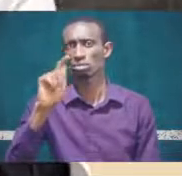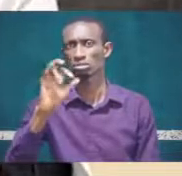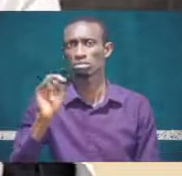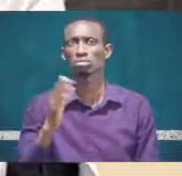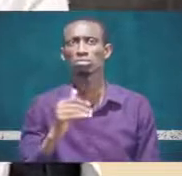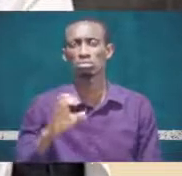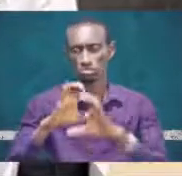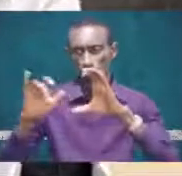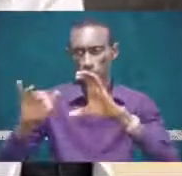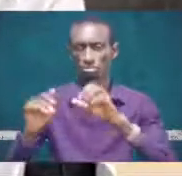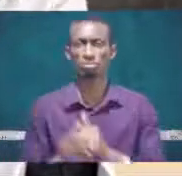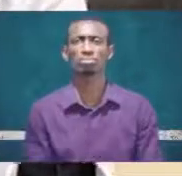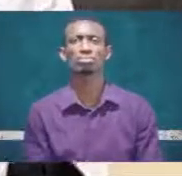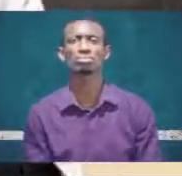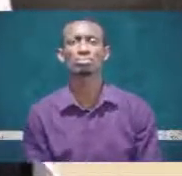formula.